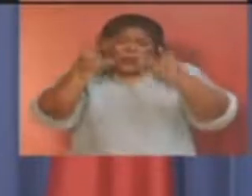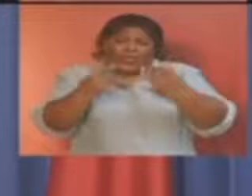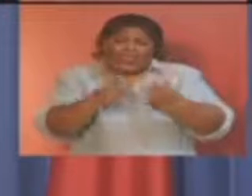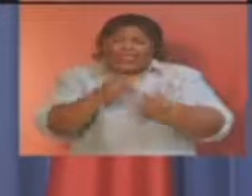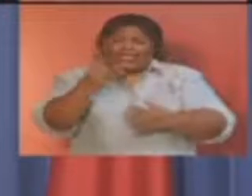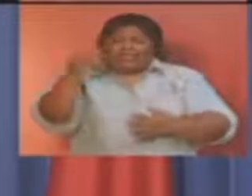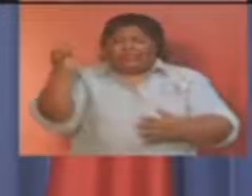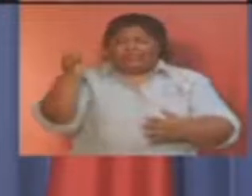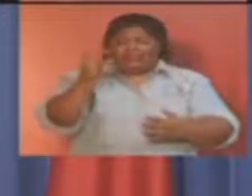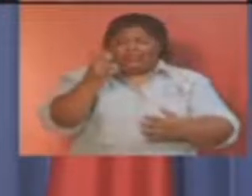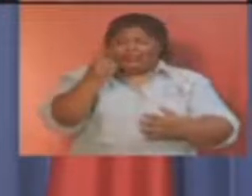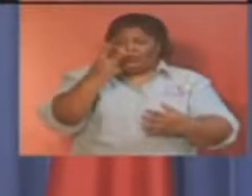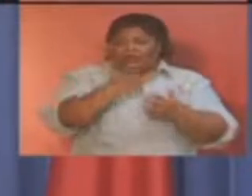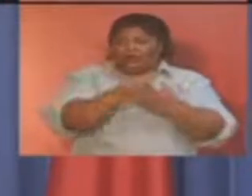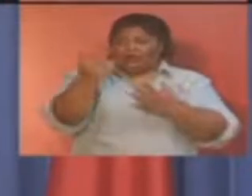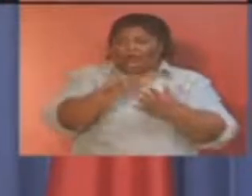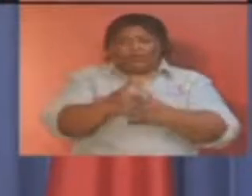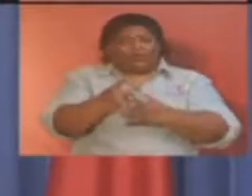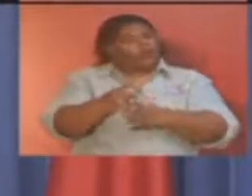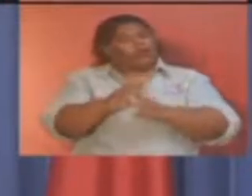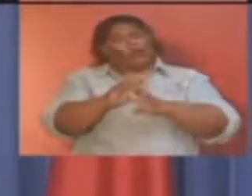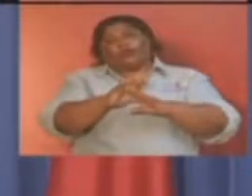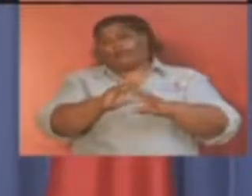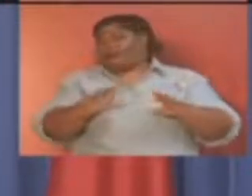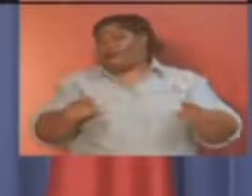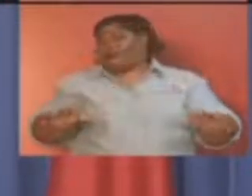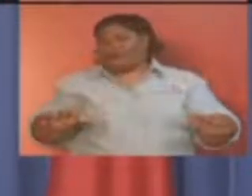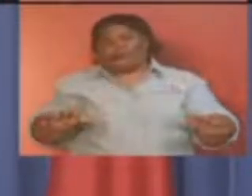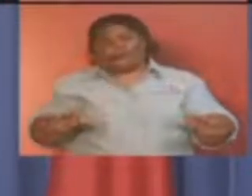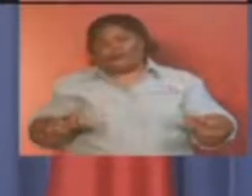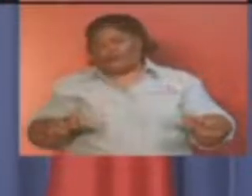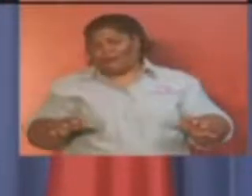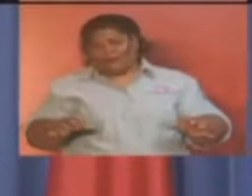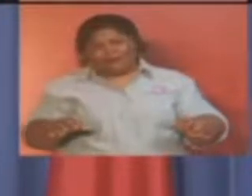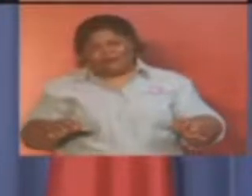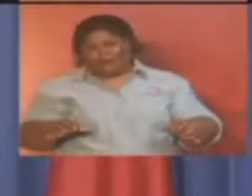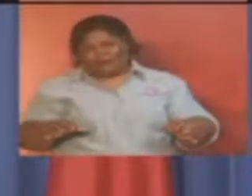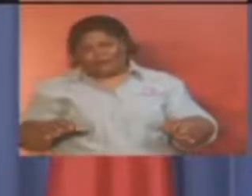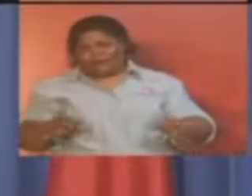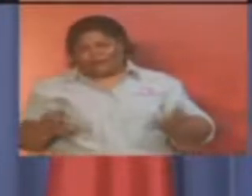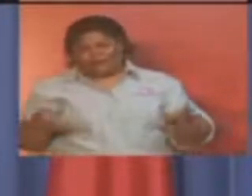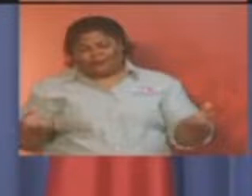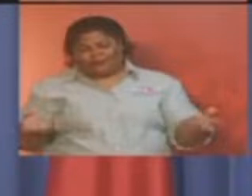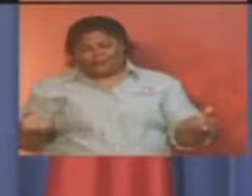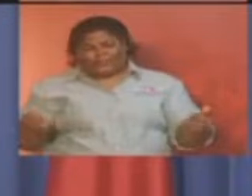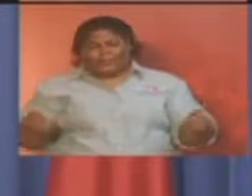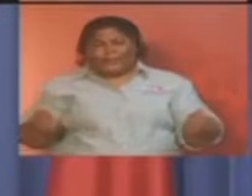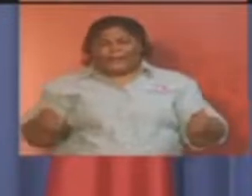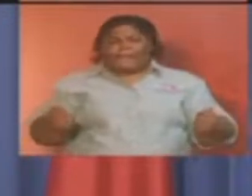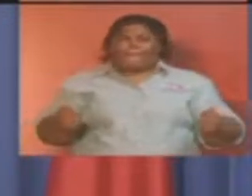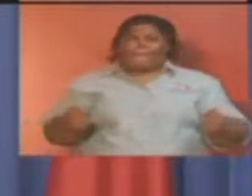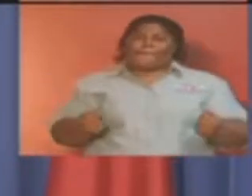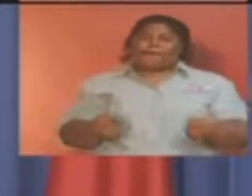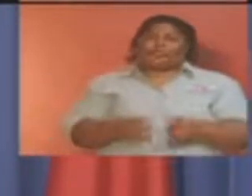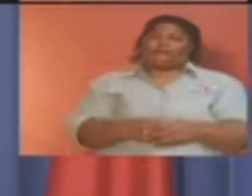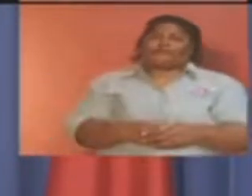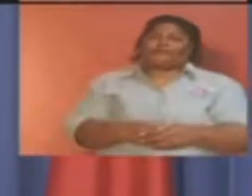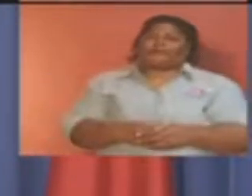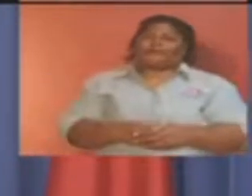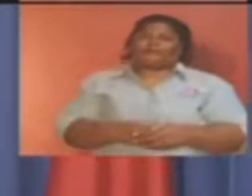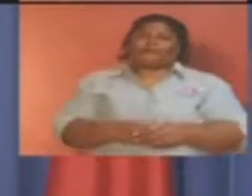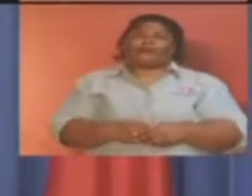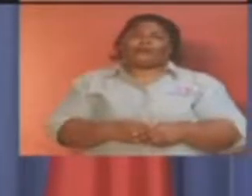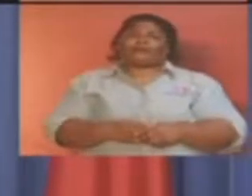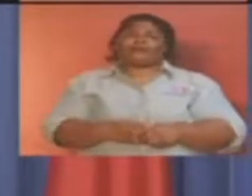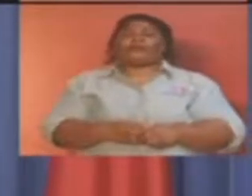AstraZeneca vaccine. And the 2 to 8 storage, of course, is again very good because that is what we are accustomed to and dealing with in all our supply chain for